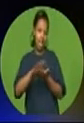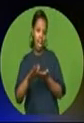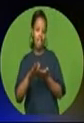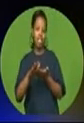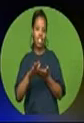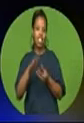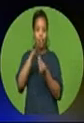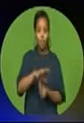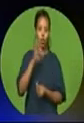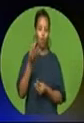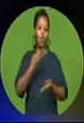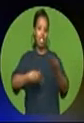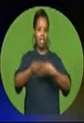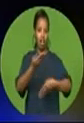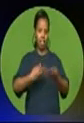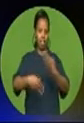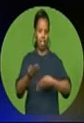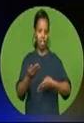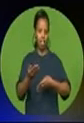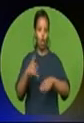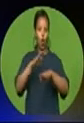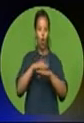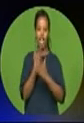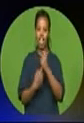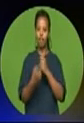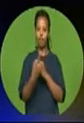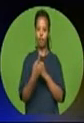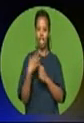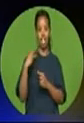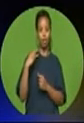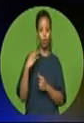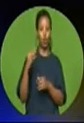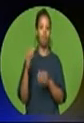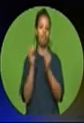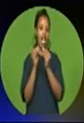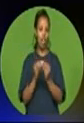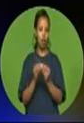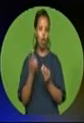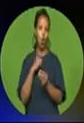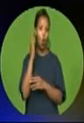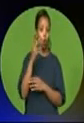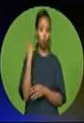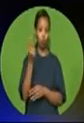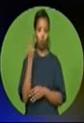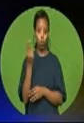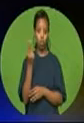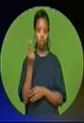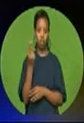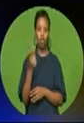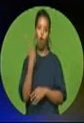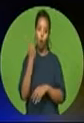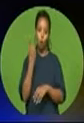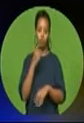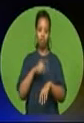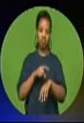the effects of transactions on individual accounts. We will use it often